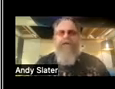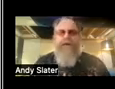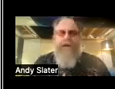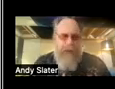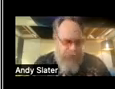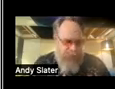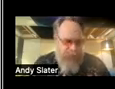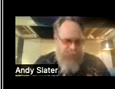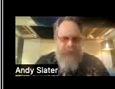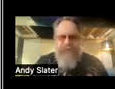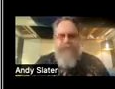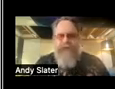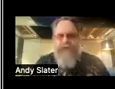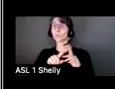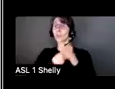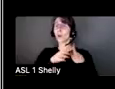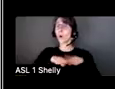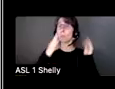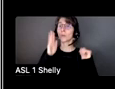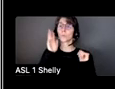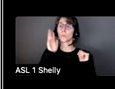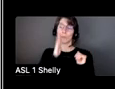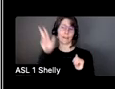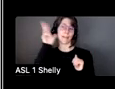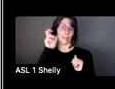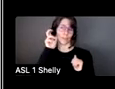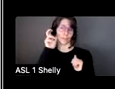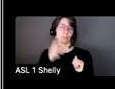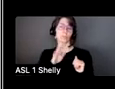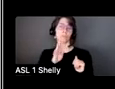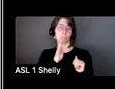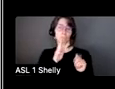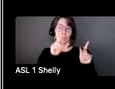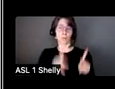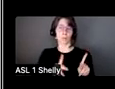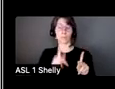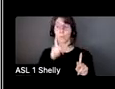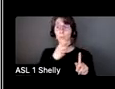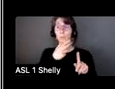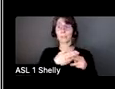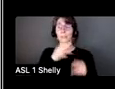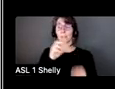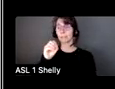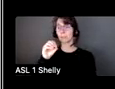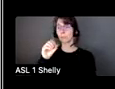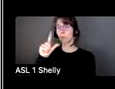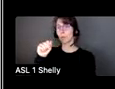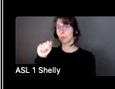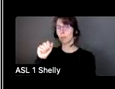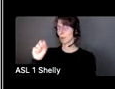of the piece, and that will be read by Solon Kelleher, who is somebody I collaborate with, and that's